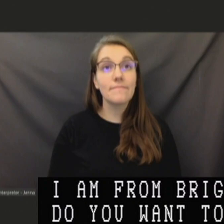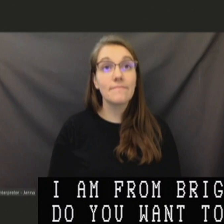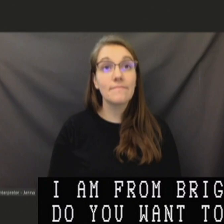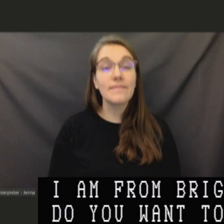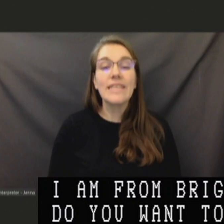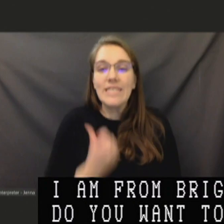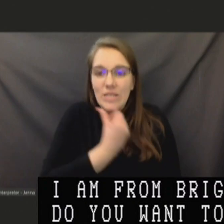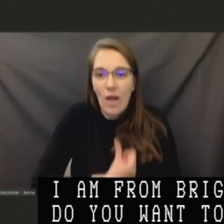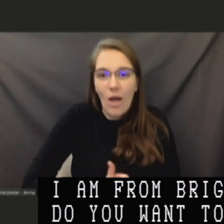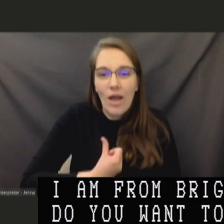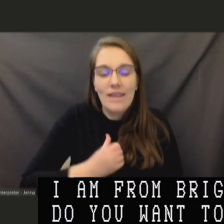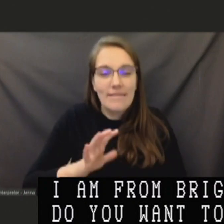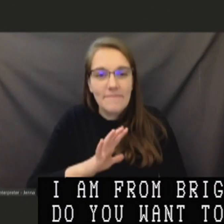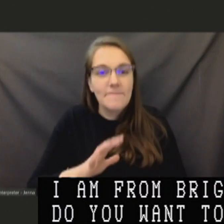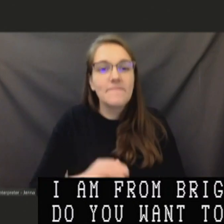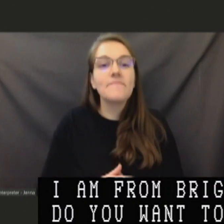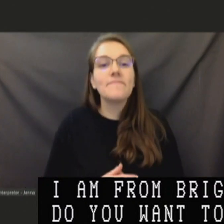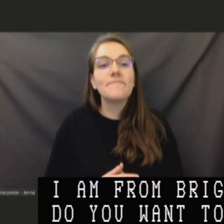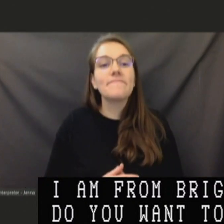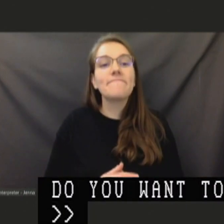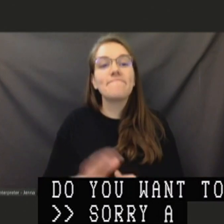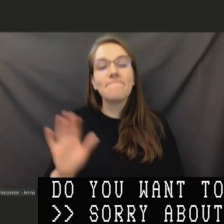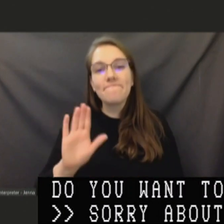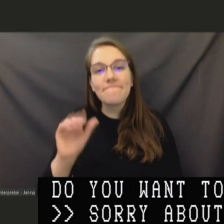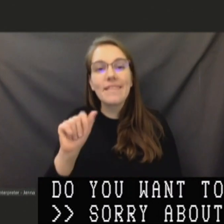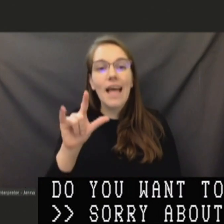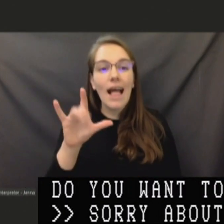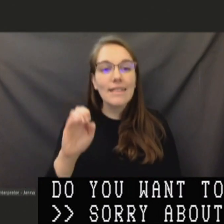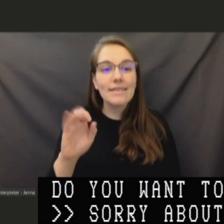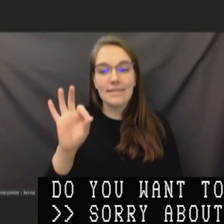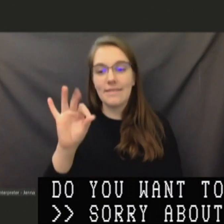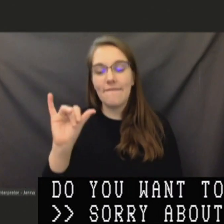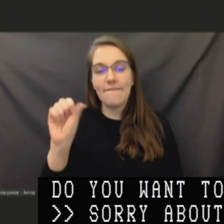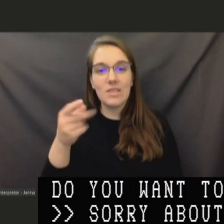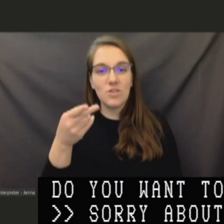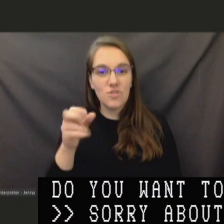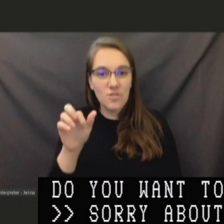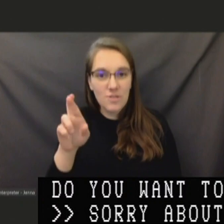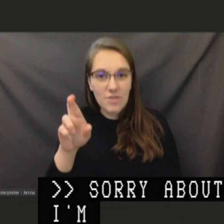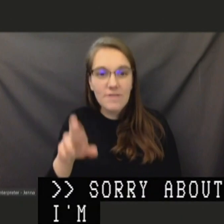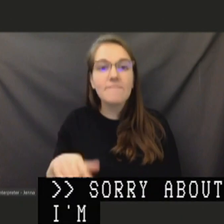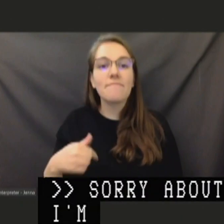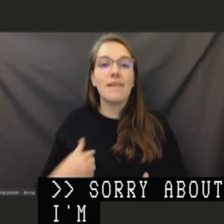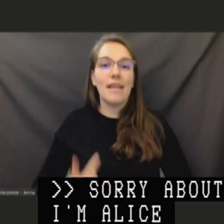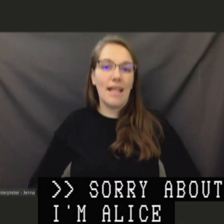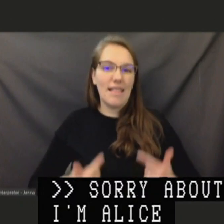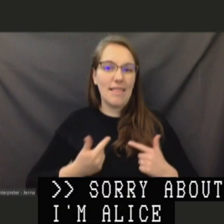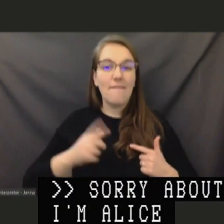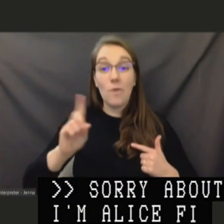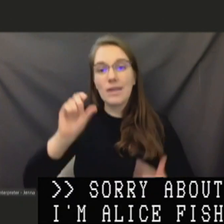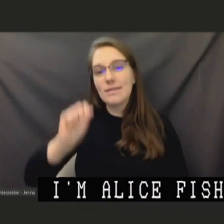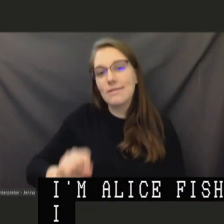Sorry about that. I'm Alice Fisher, and I live here in the South End.